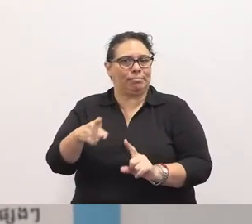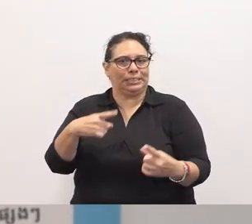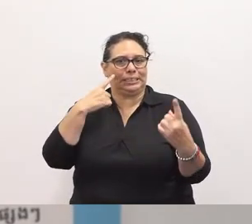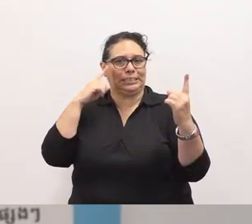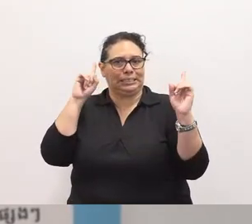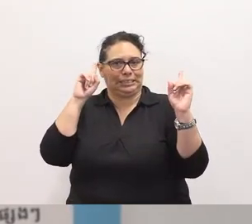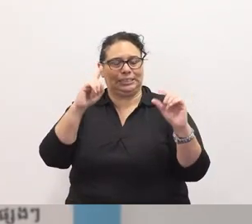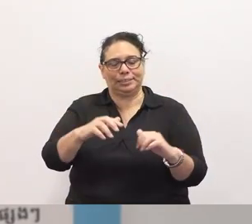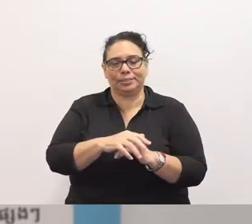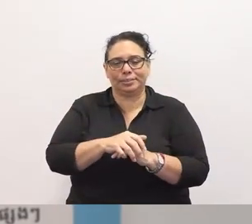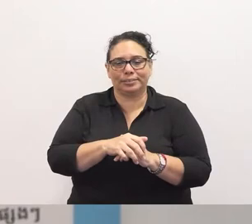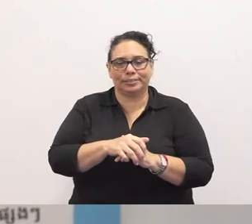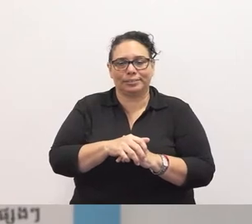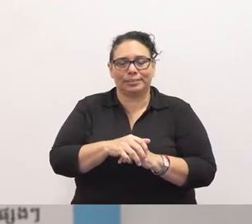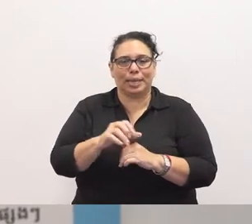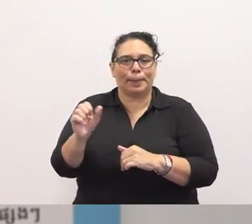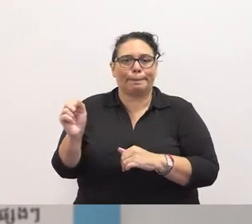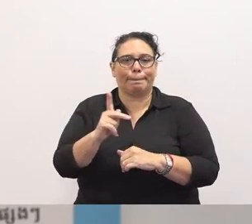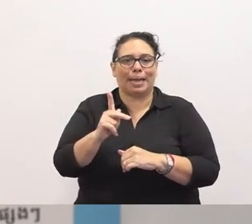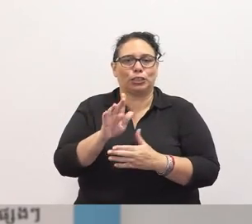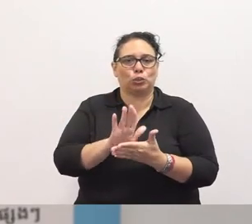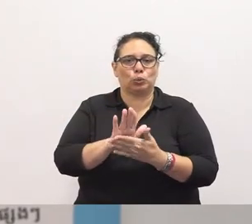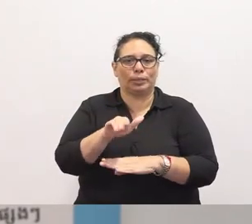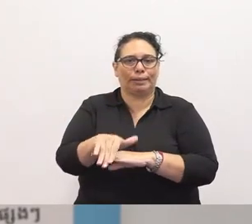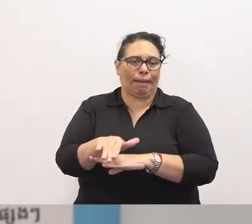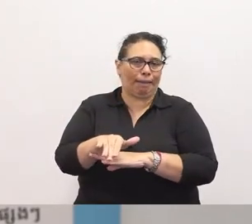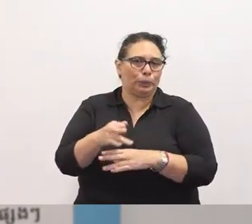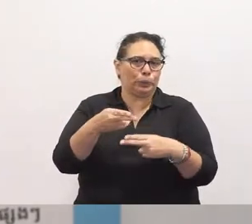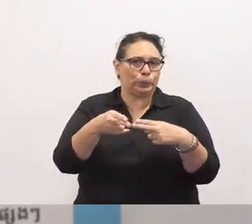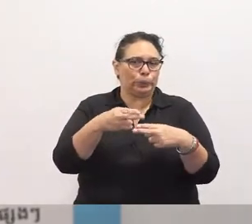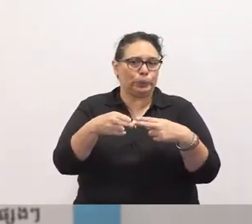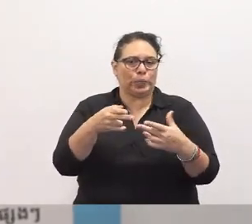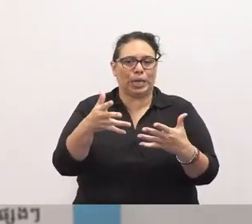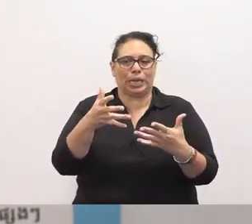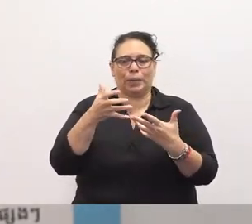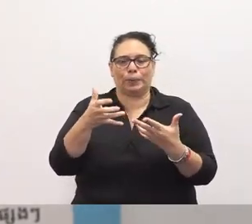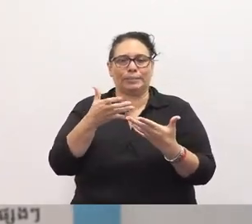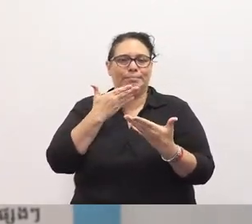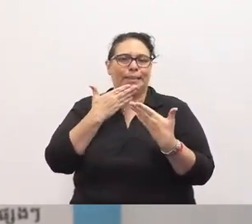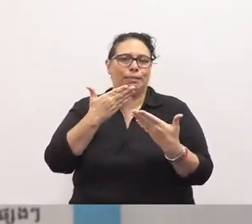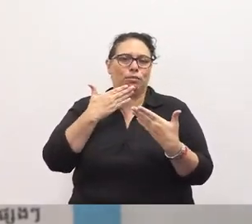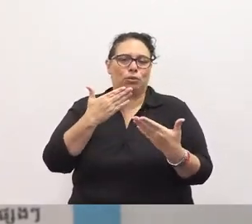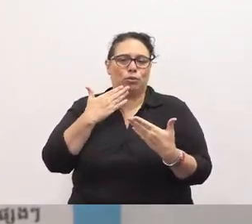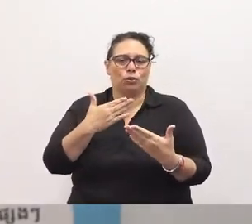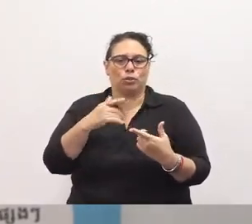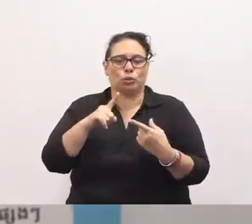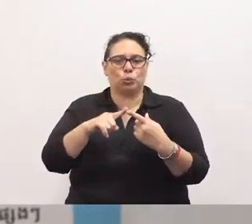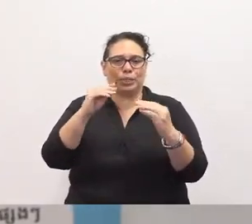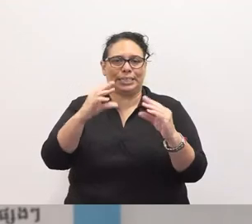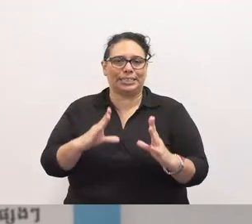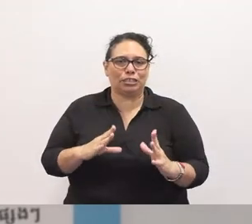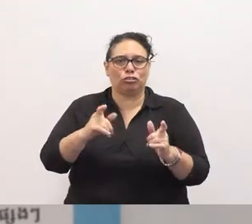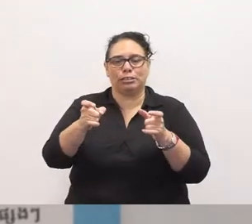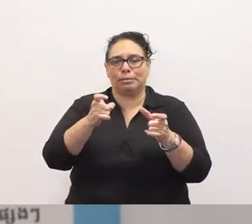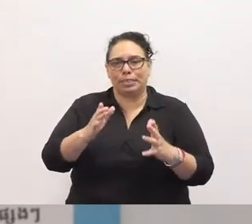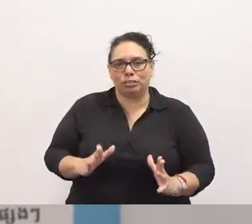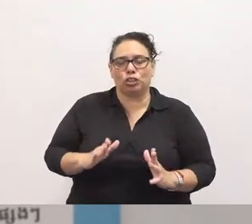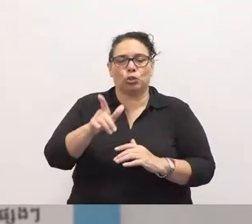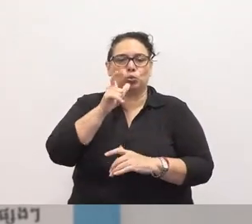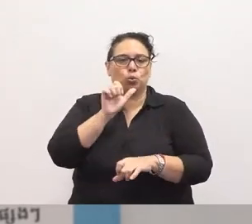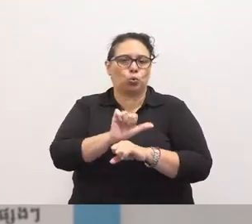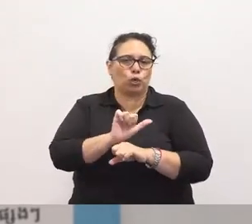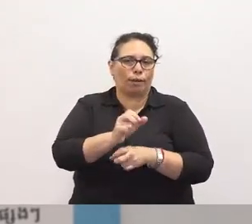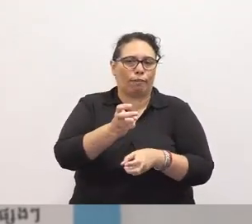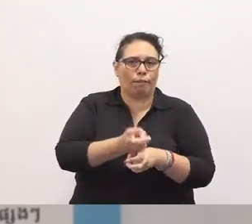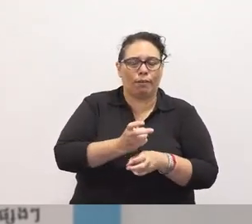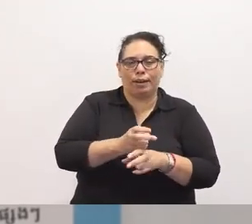successful. Back to School Night is around the corner, and I'd like to extend my gratitude to the teachers and administrators who are working hard